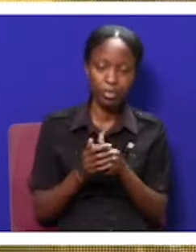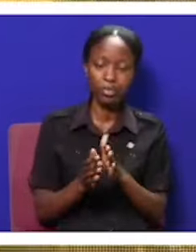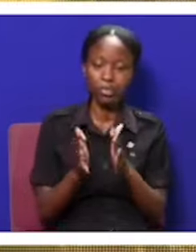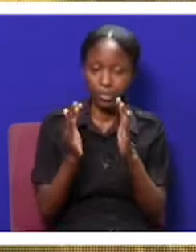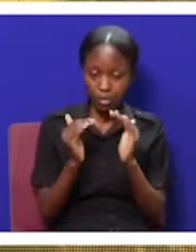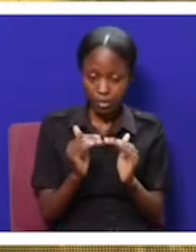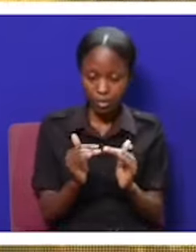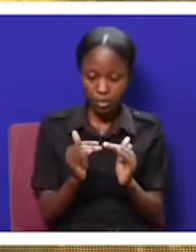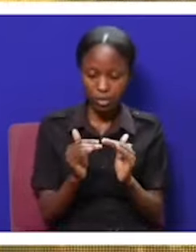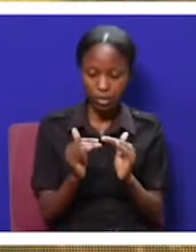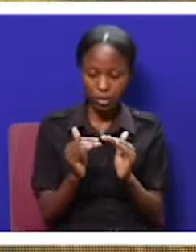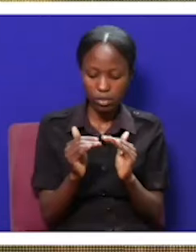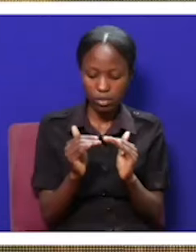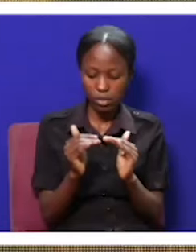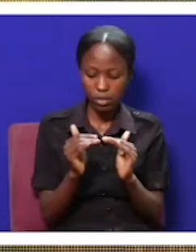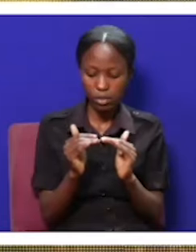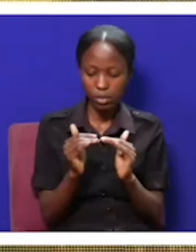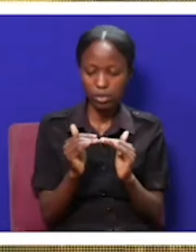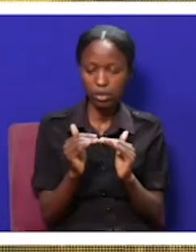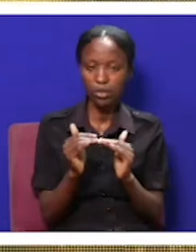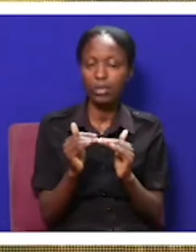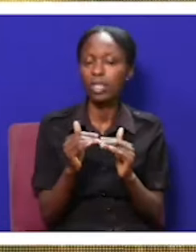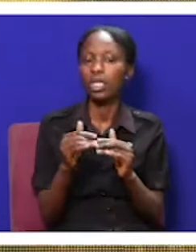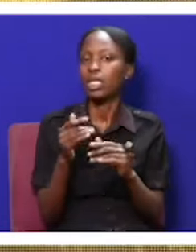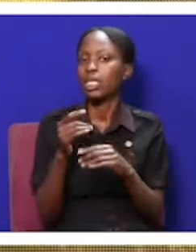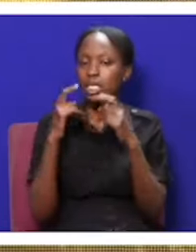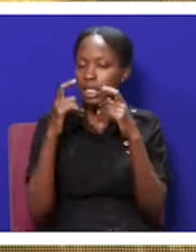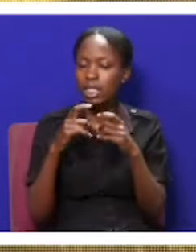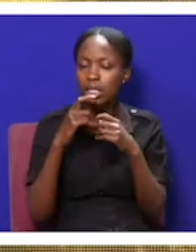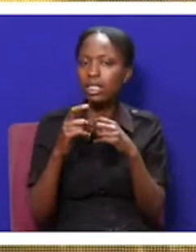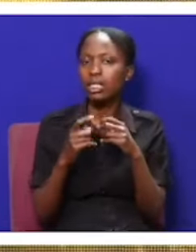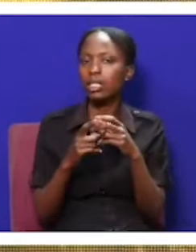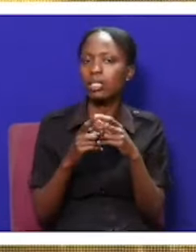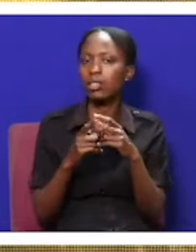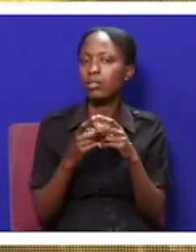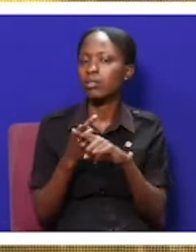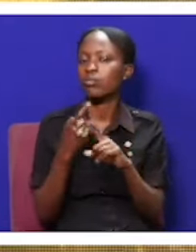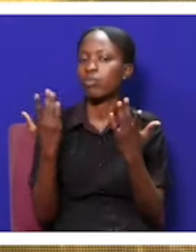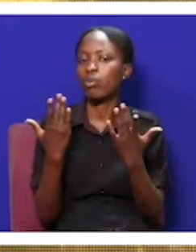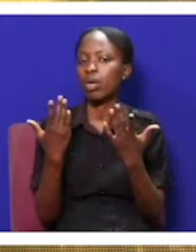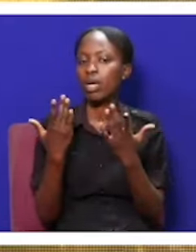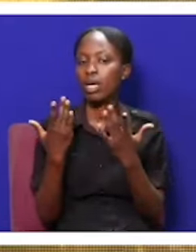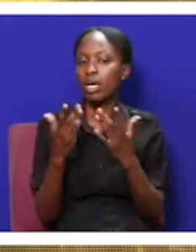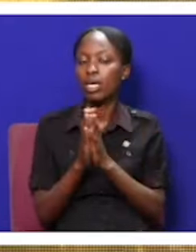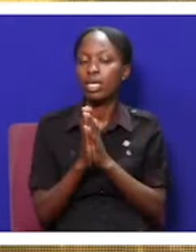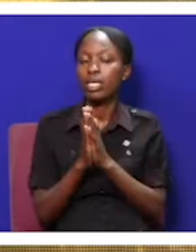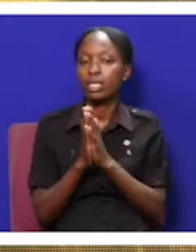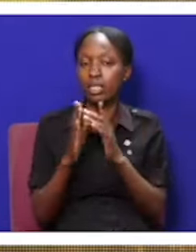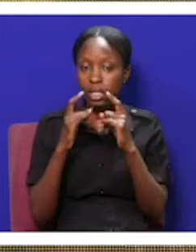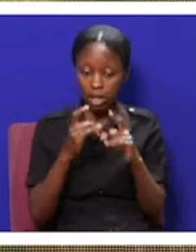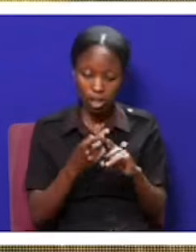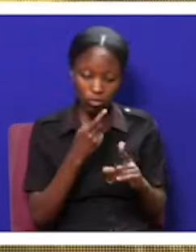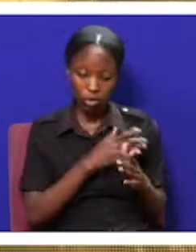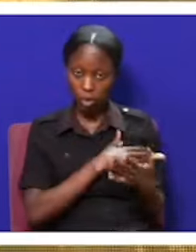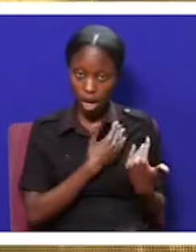thing the other question is, where does sin come from? We said that. Yes, from